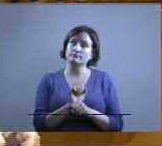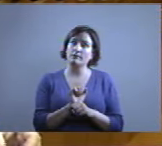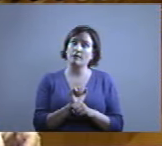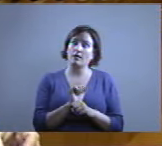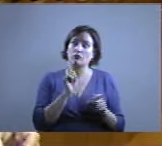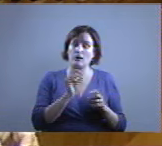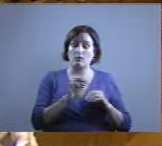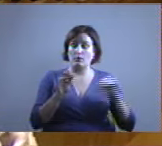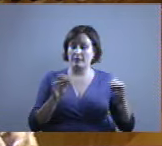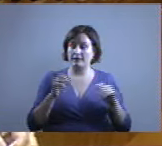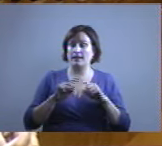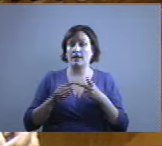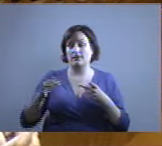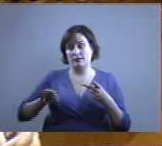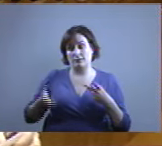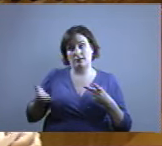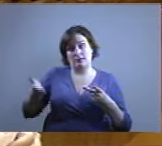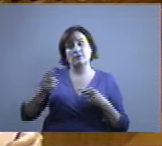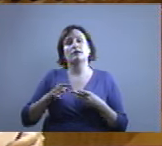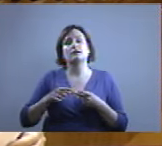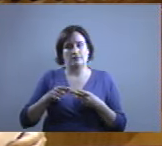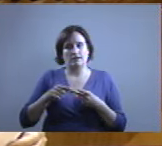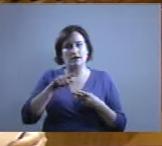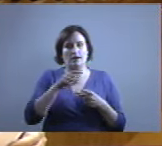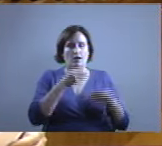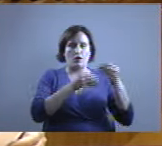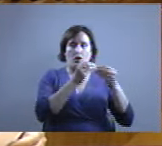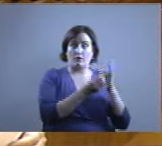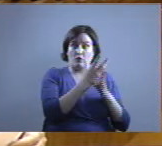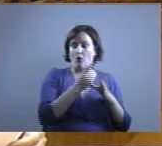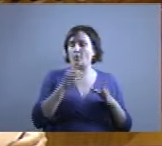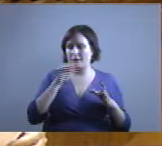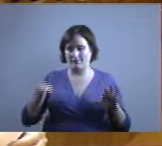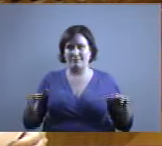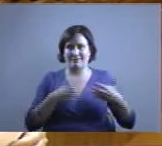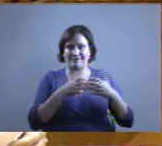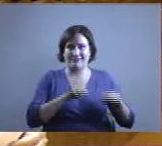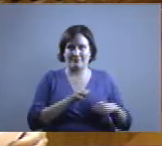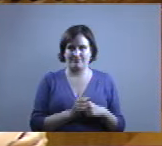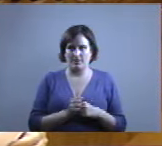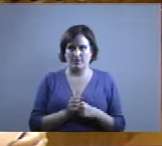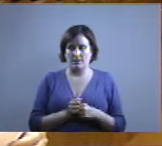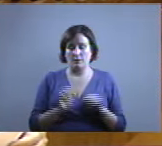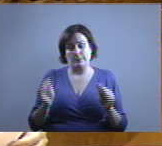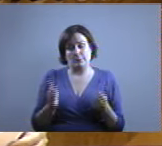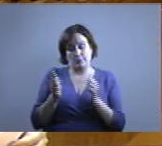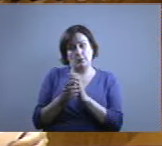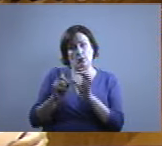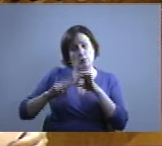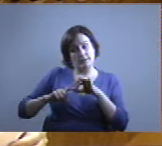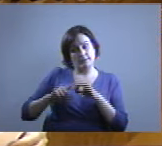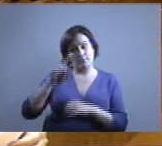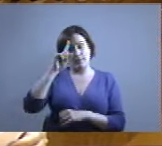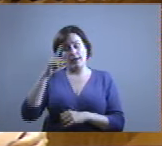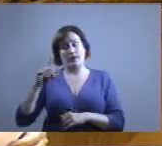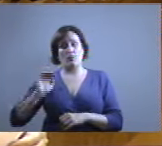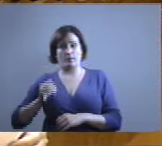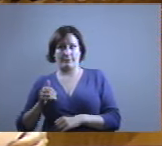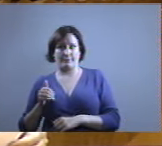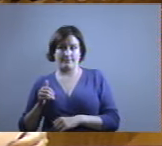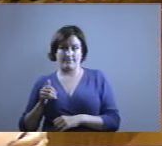rising incomes are more likely in an economy that is growing rapidly. Selecting good quality black and female candidates will